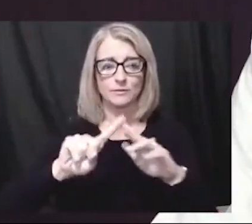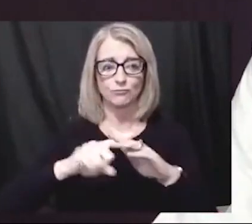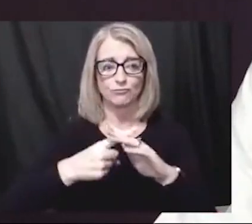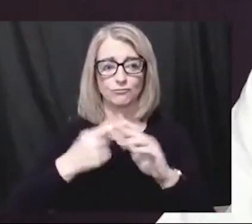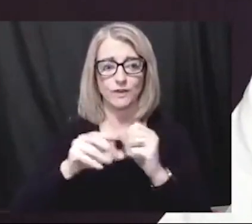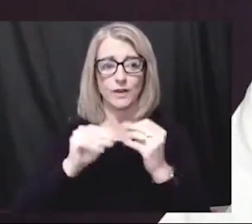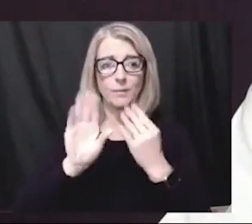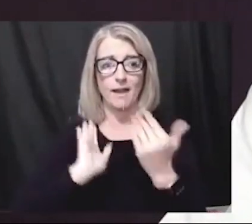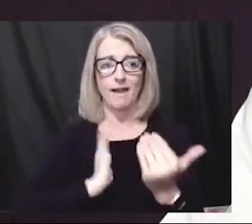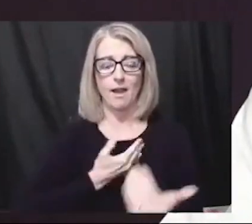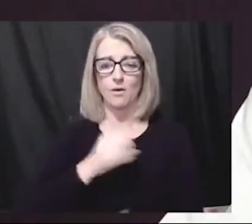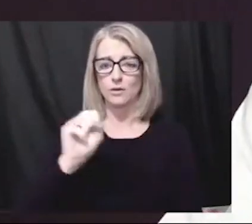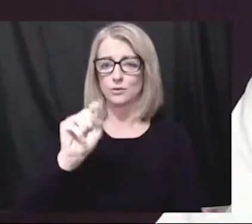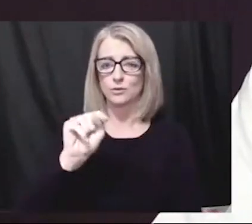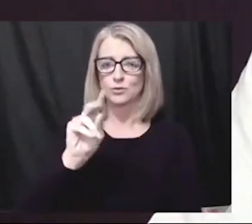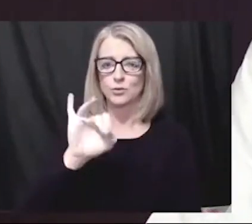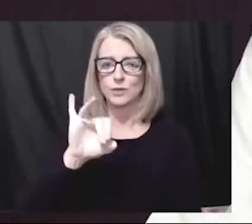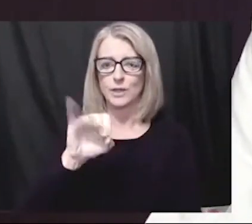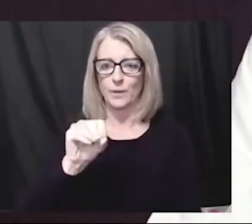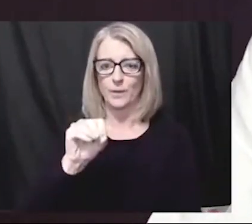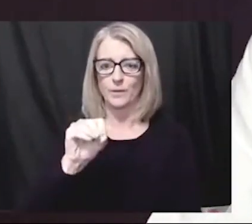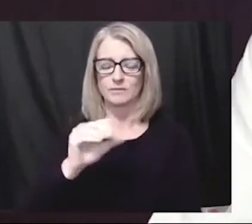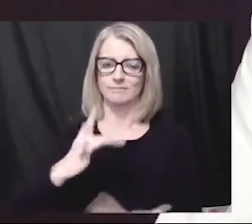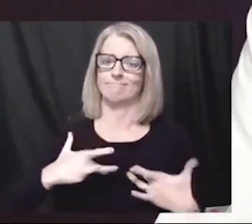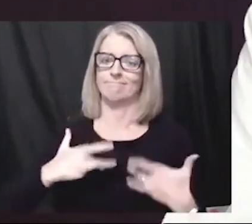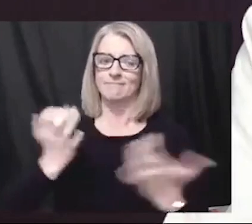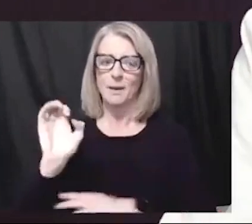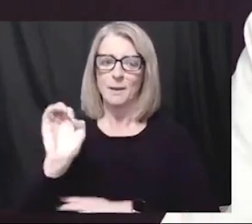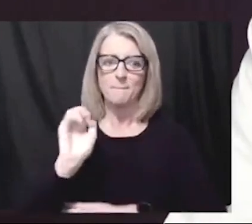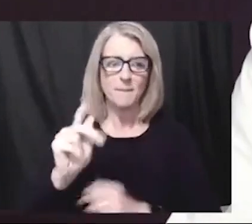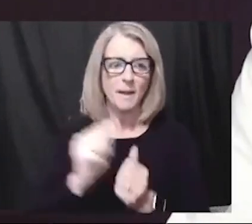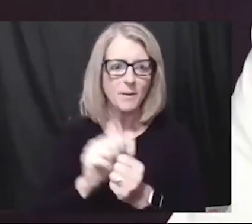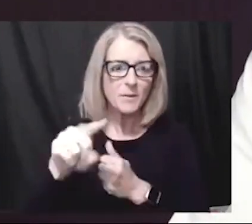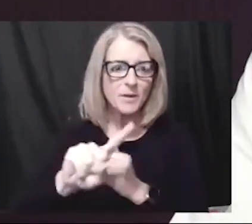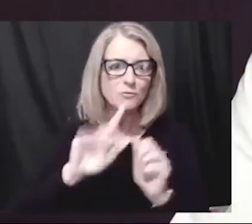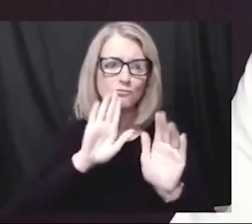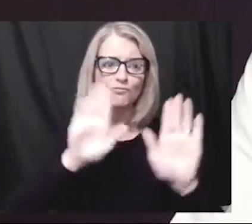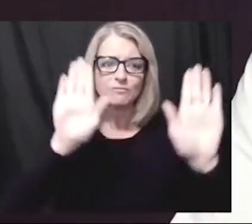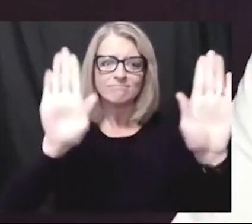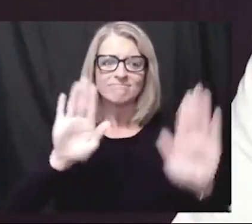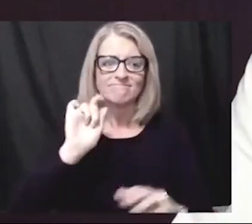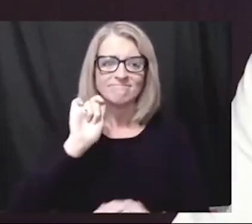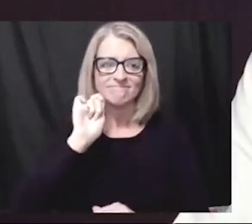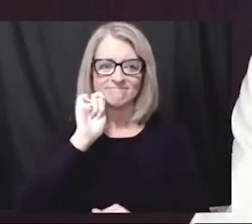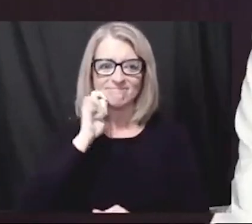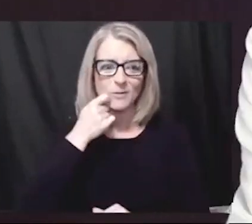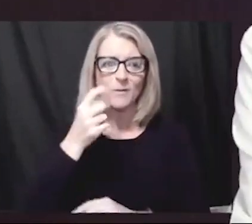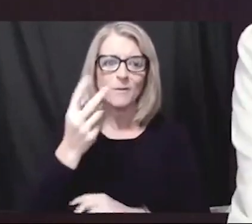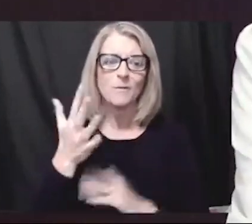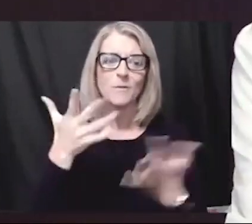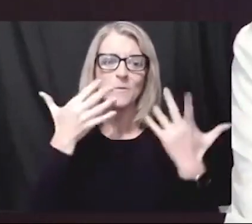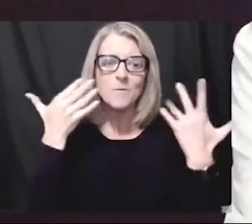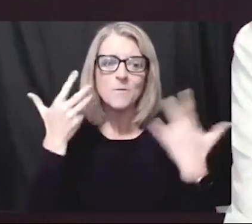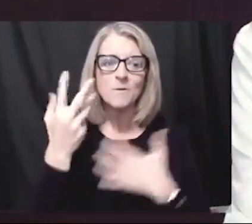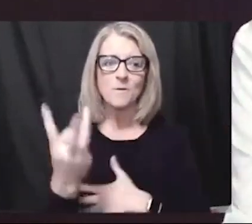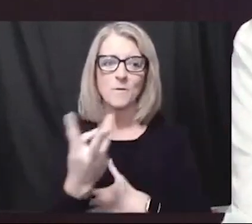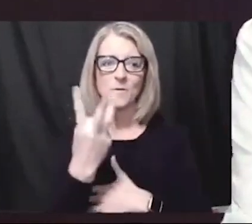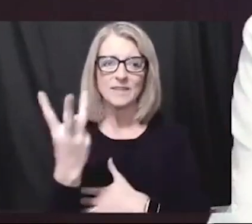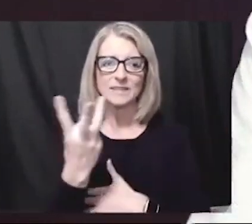Studio. Delighted to be back with you on this brilliantly cool Wednesday morning where there just wasn't quite the same